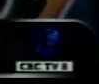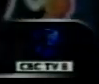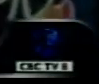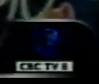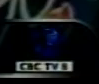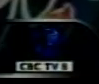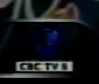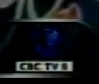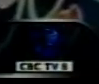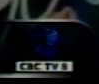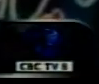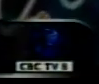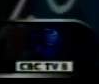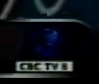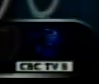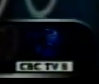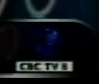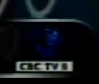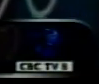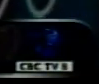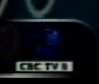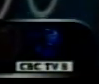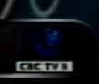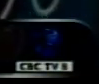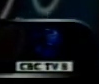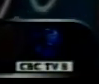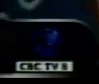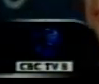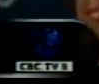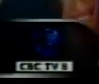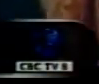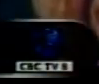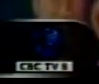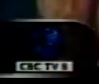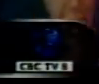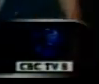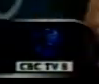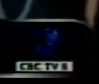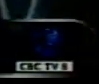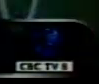former Barca teammate Luis Enrique, before kick-off, and his team's treatment after that